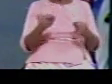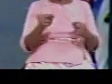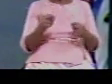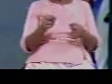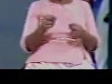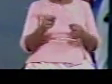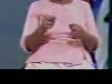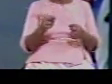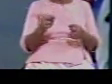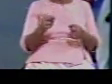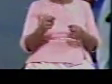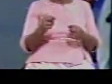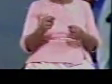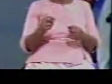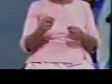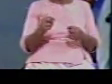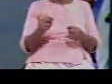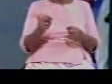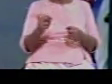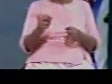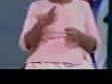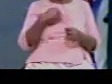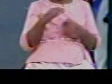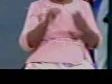And let him that hear us say, come.